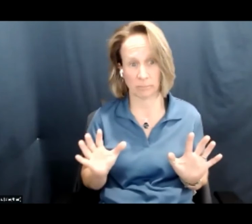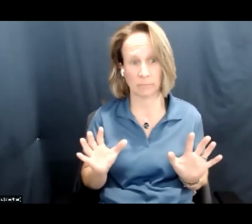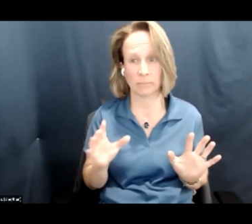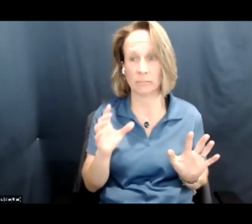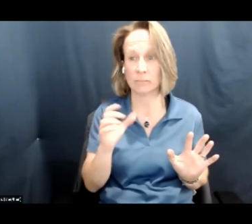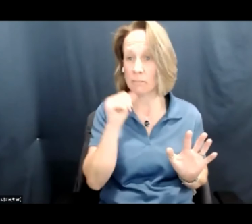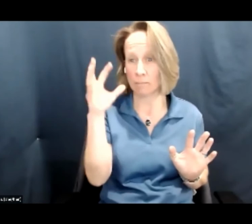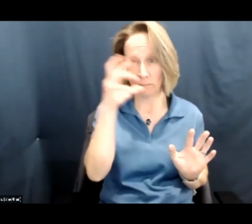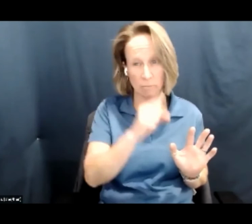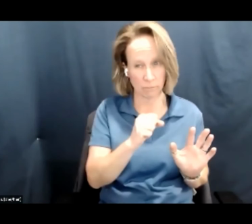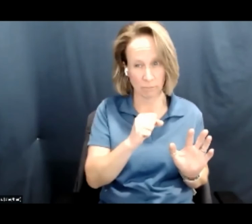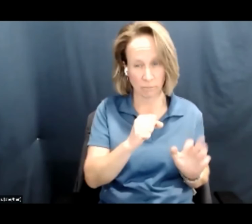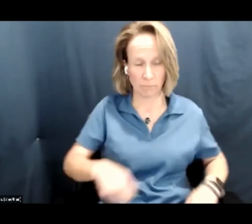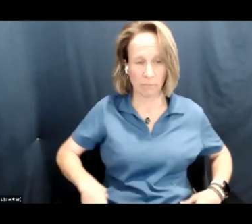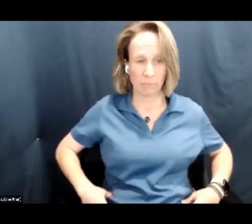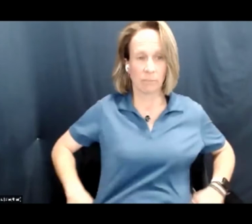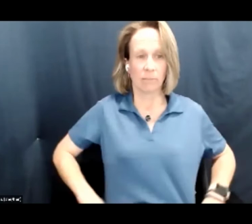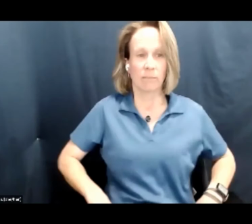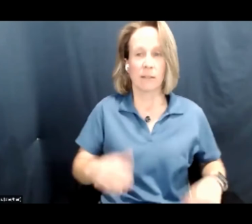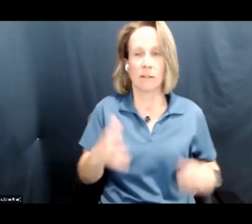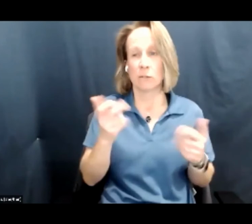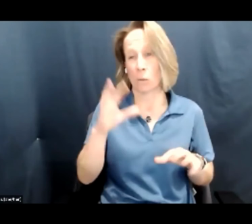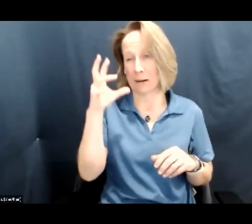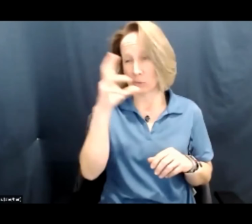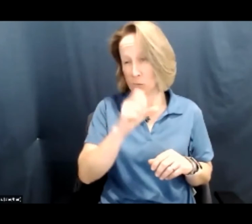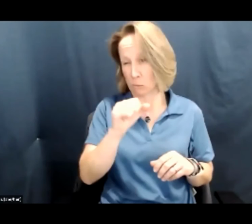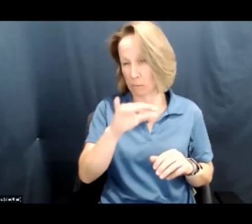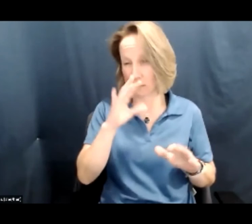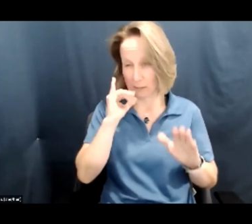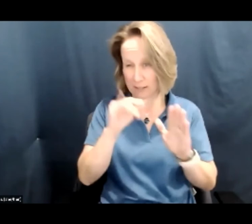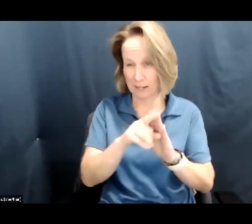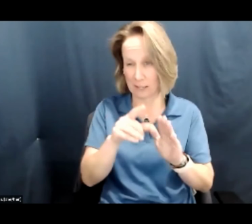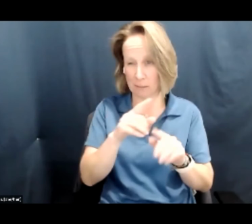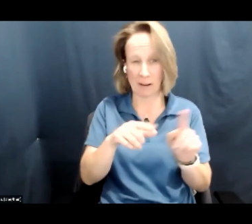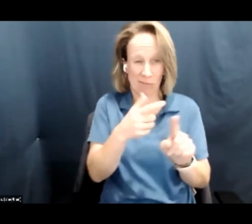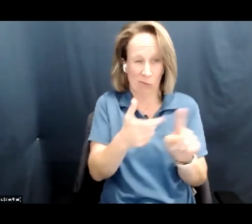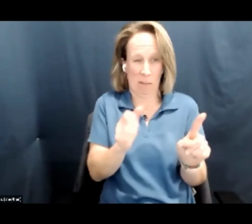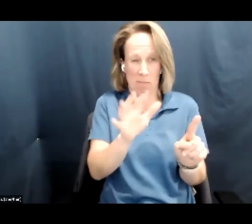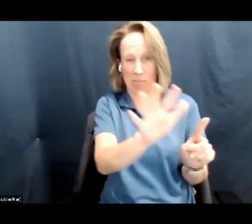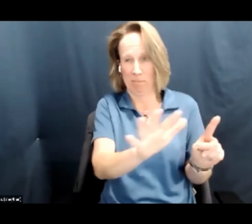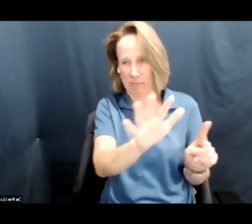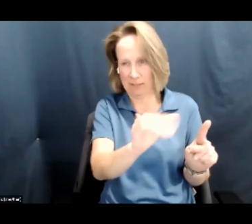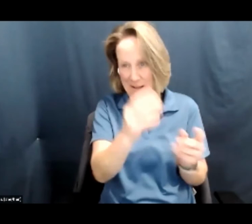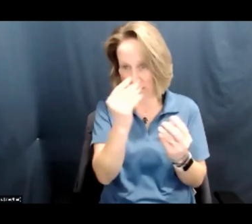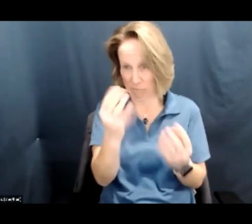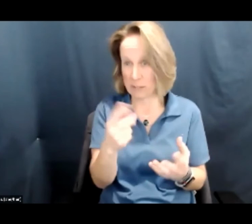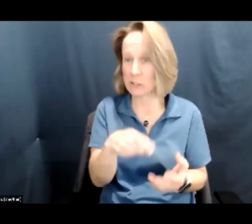assume someone's identities, but just based on this information, that's how they may identify.